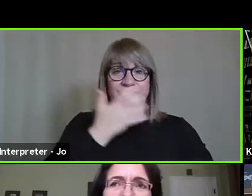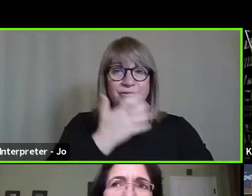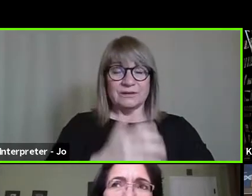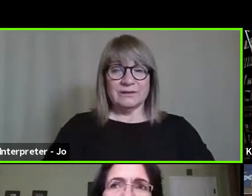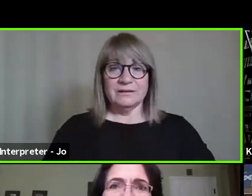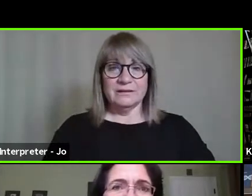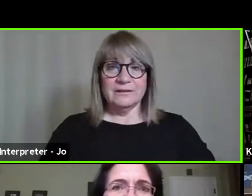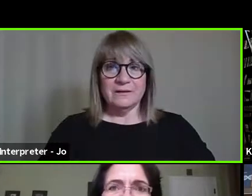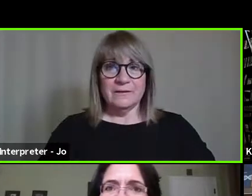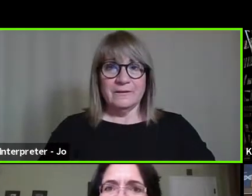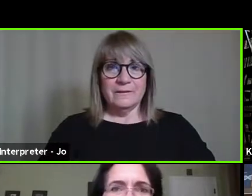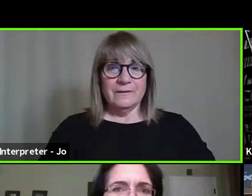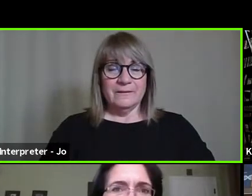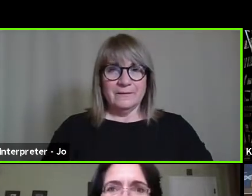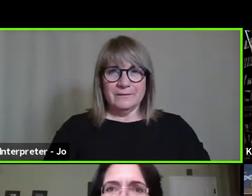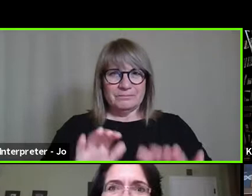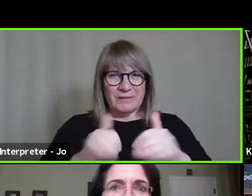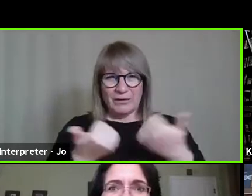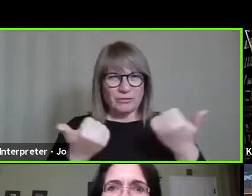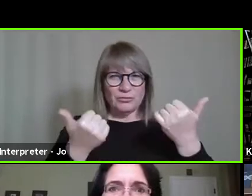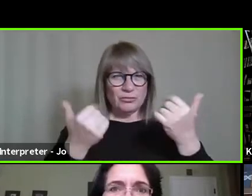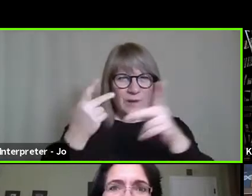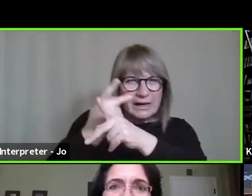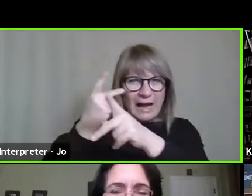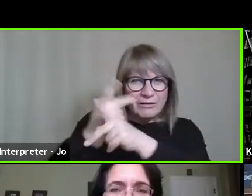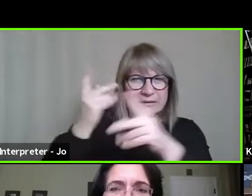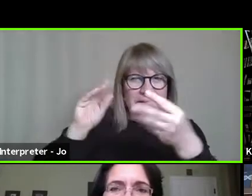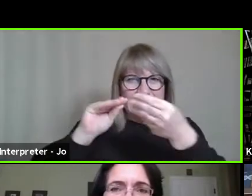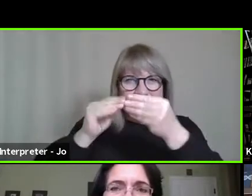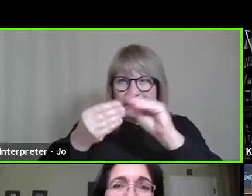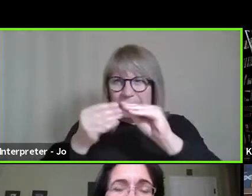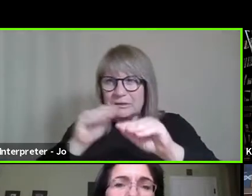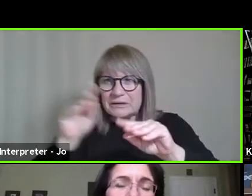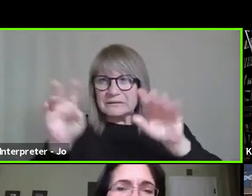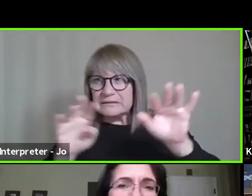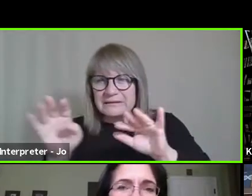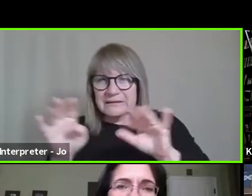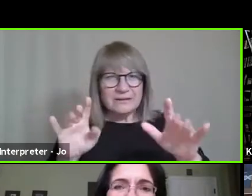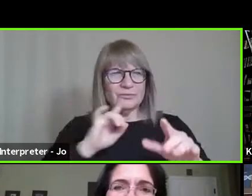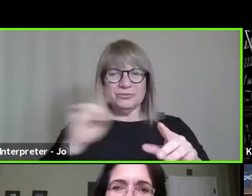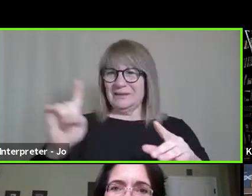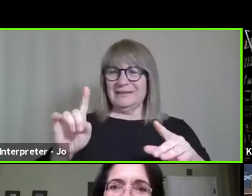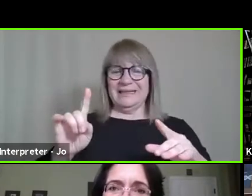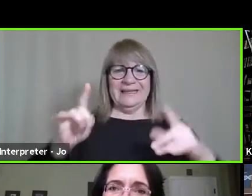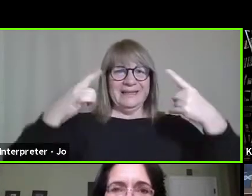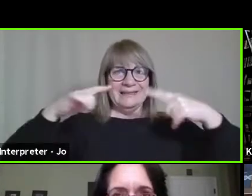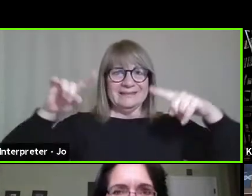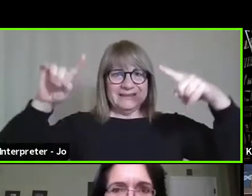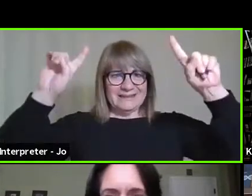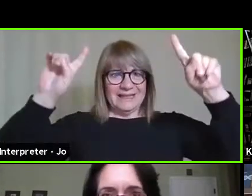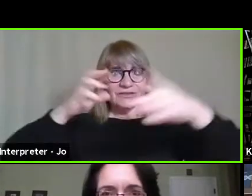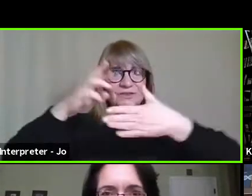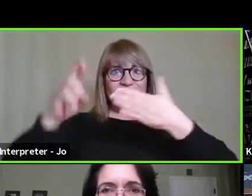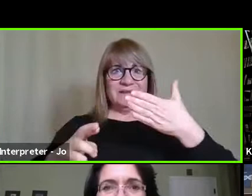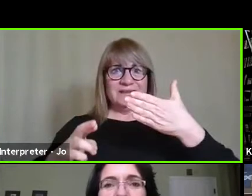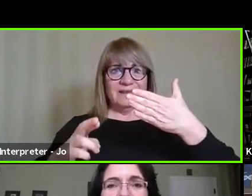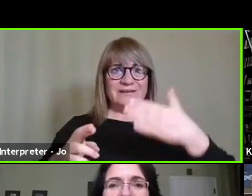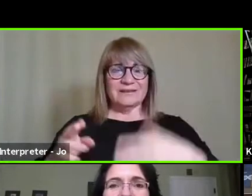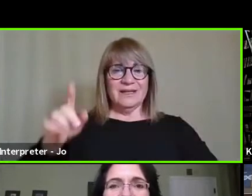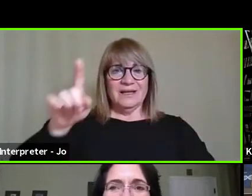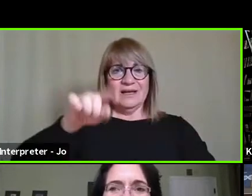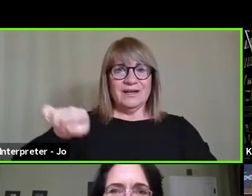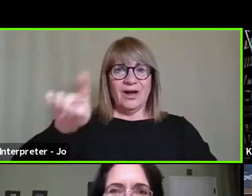know calculated or churned out in ways that are so productive and then to be able to put that flesh on the bone right which you are all working on the